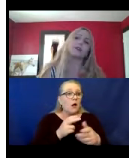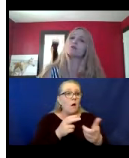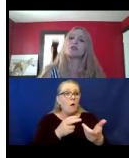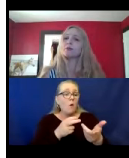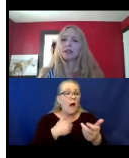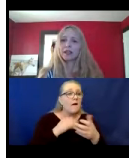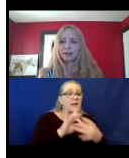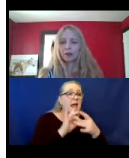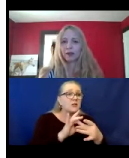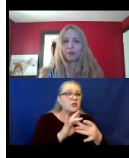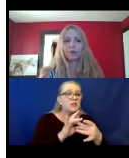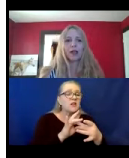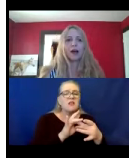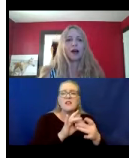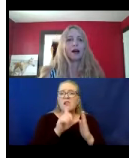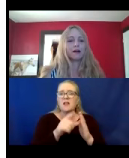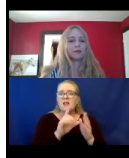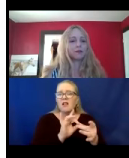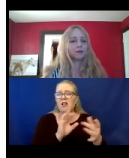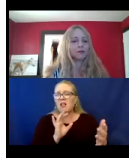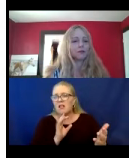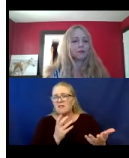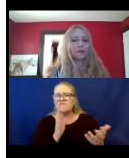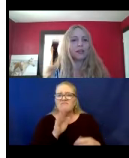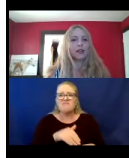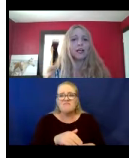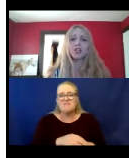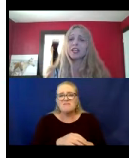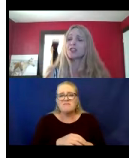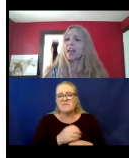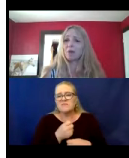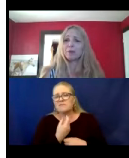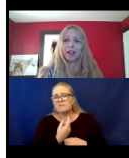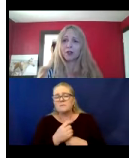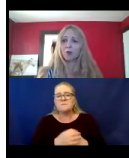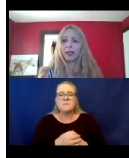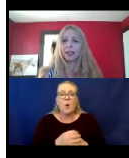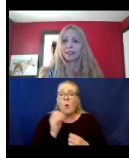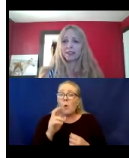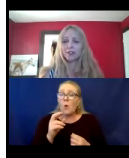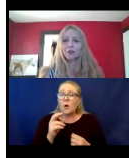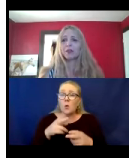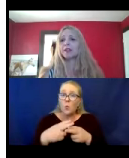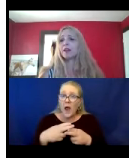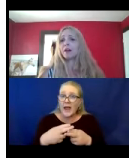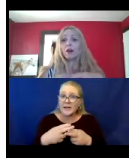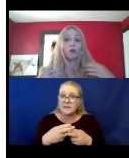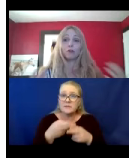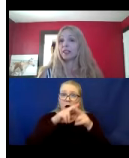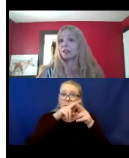from that. You've stopped connecting with them. A change in appetite or weight. This could